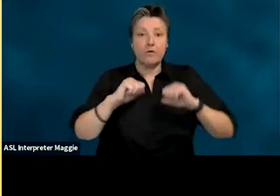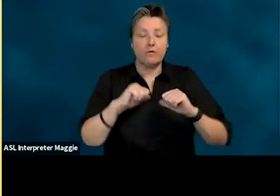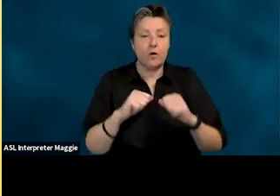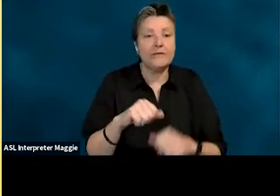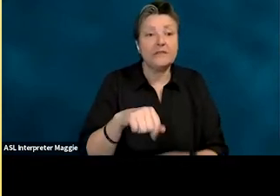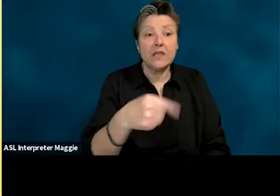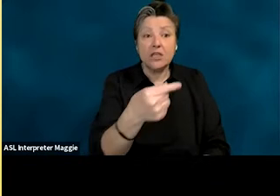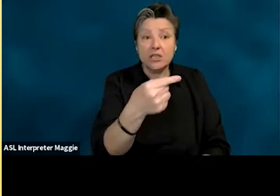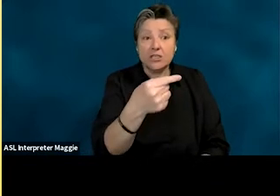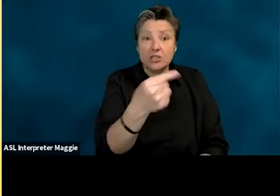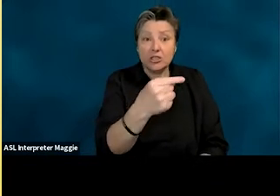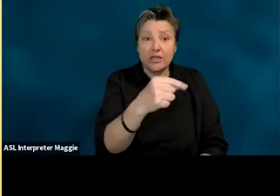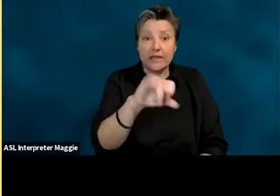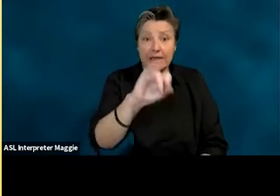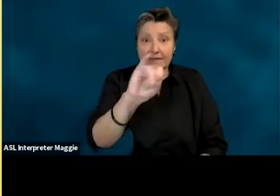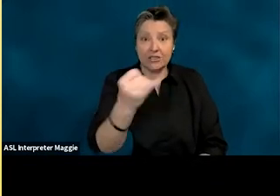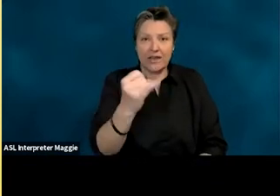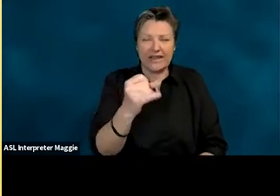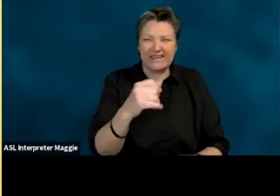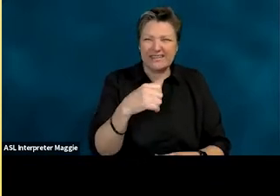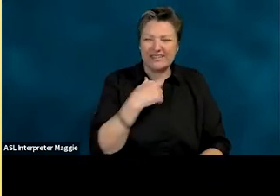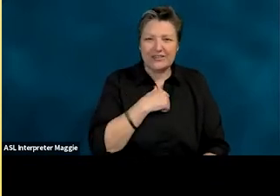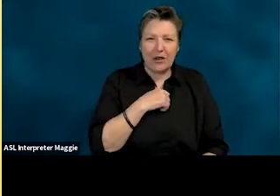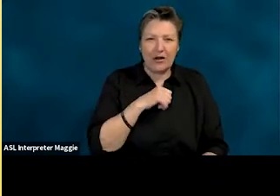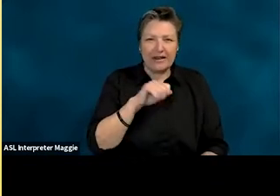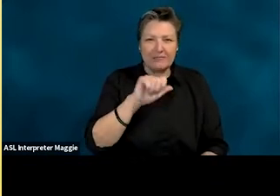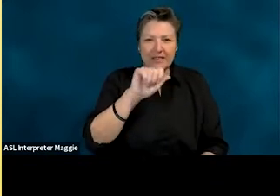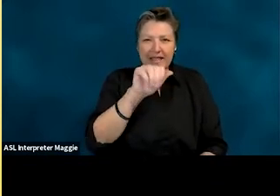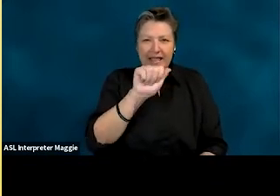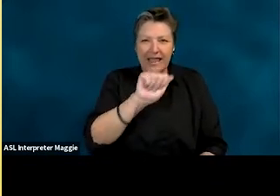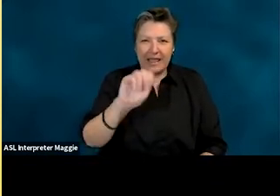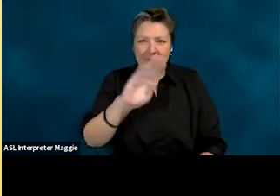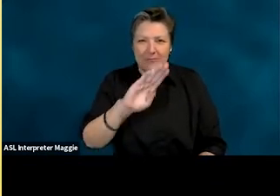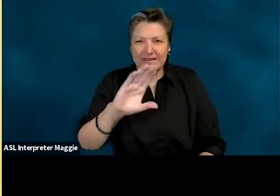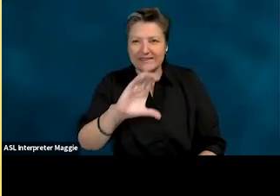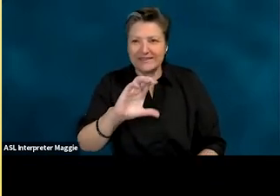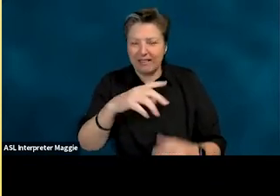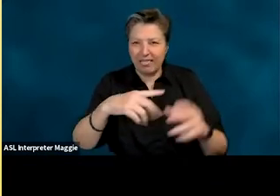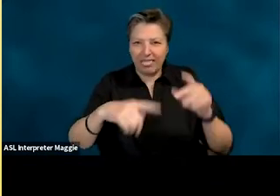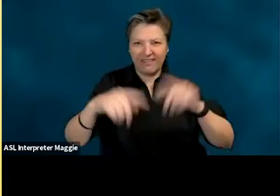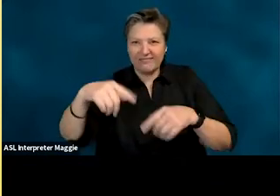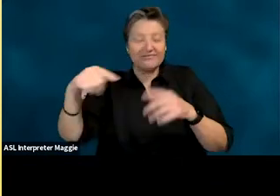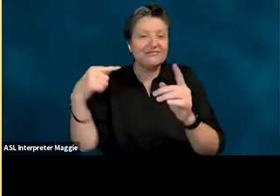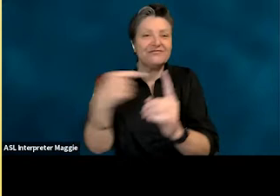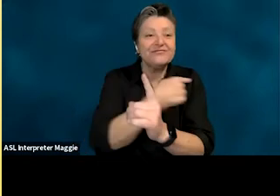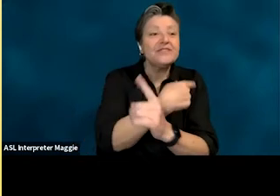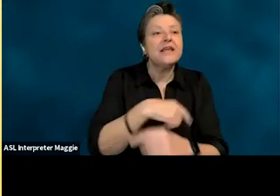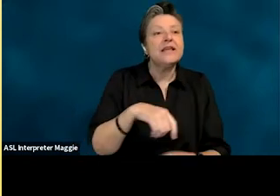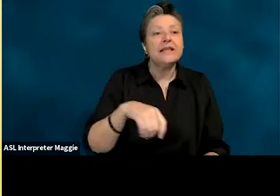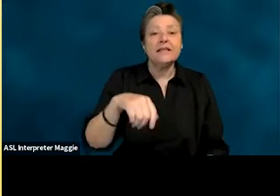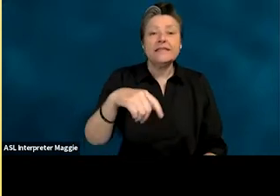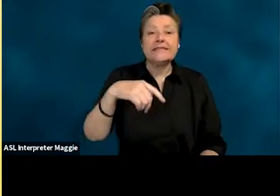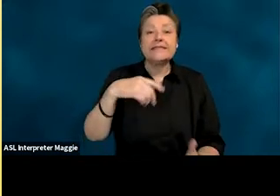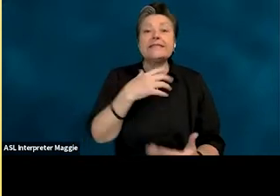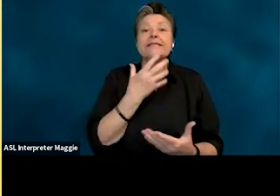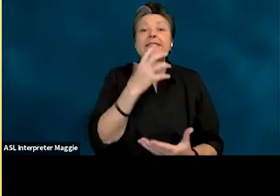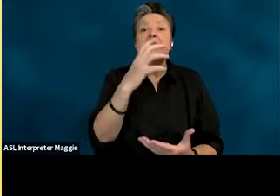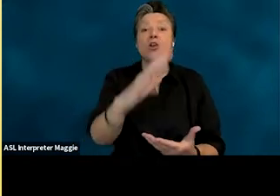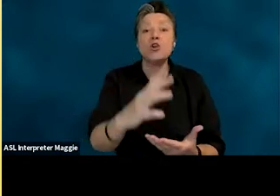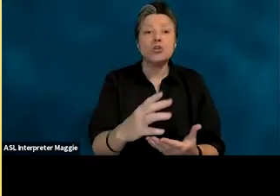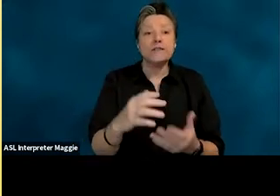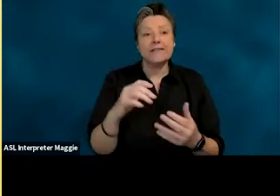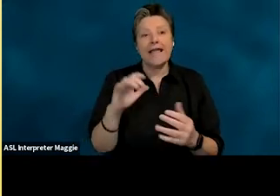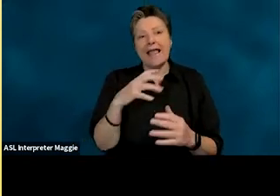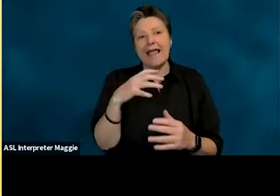J, sorry, I'm going a little bit out of alphabetical order, are for singers and dancers. Singers has a G, schedule G part one and a